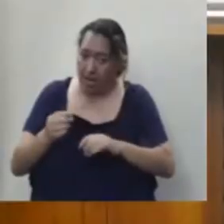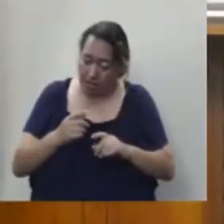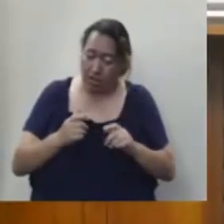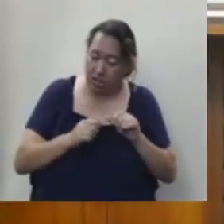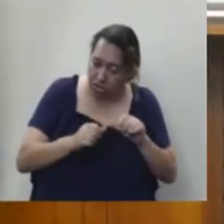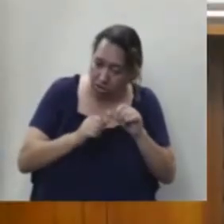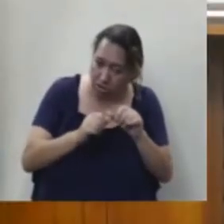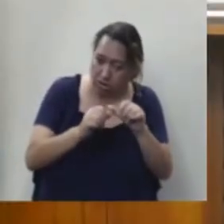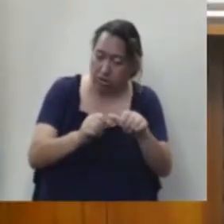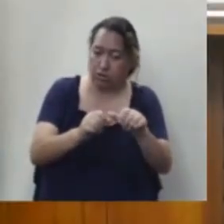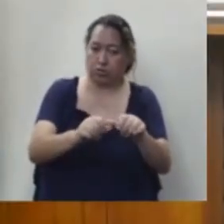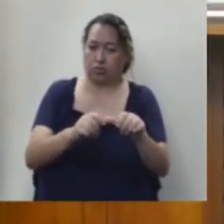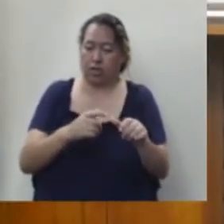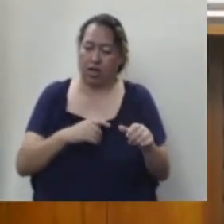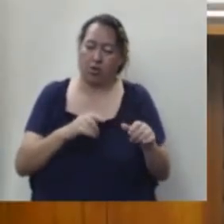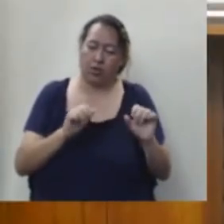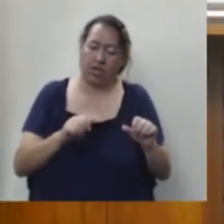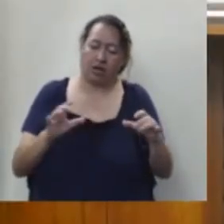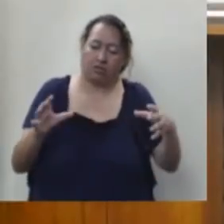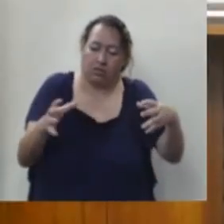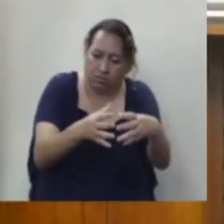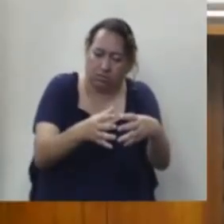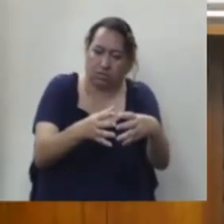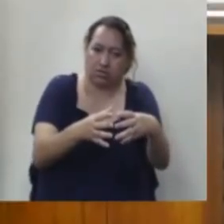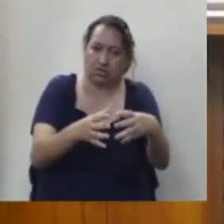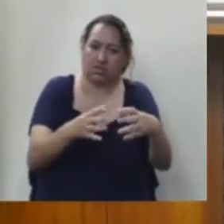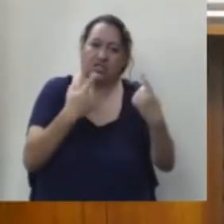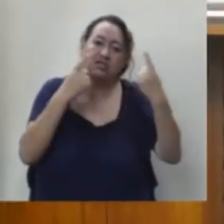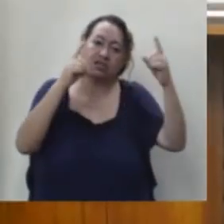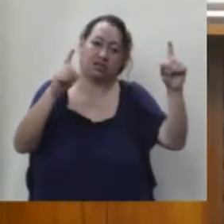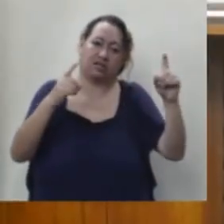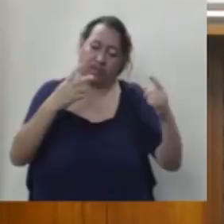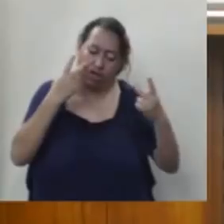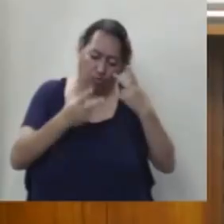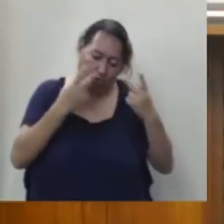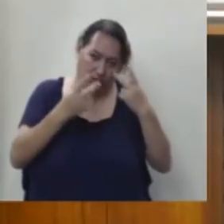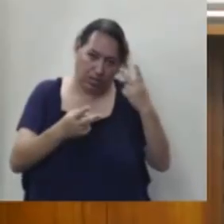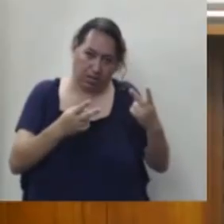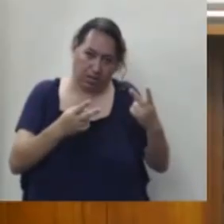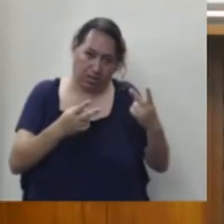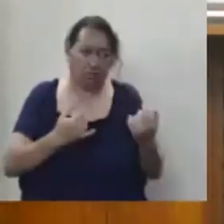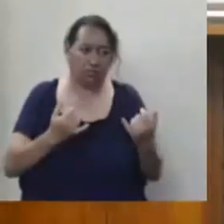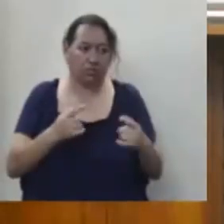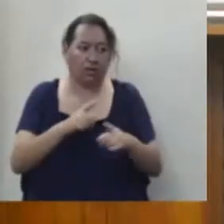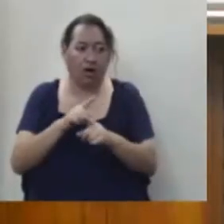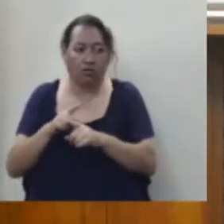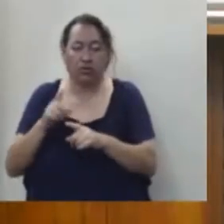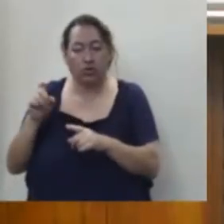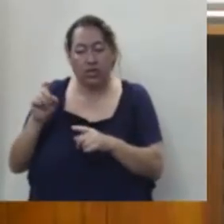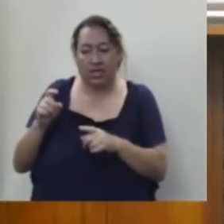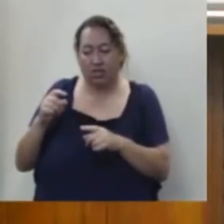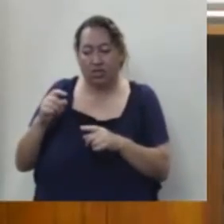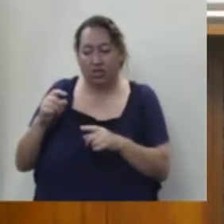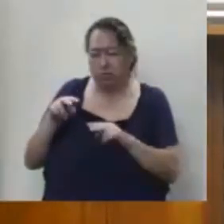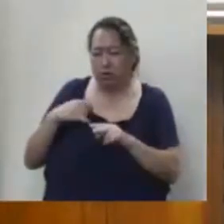contain and continue with the success that we are seeing. Right, and then we're also going to be looking at sampling the size of the population, and